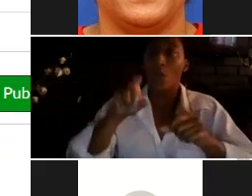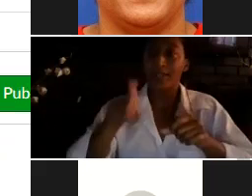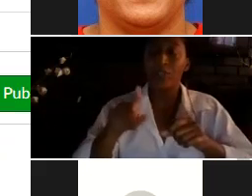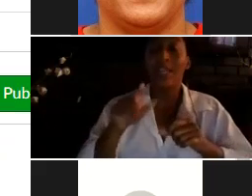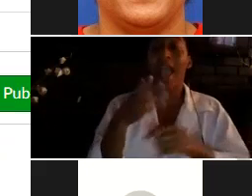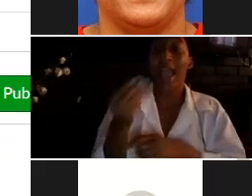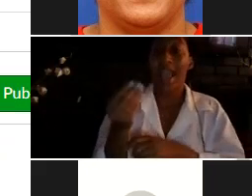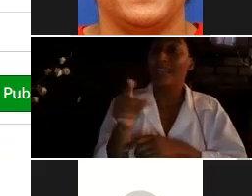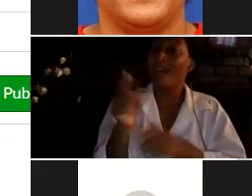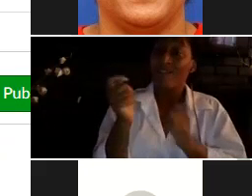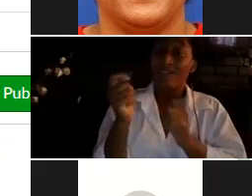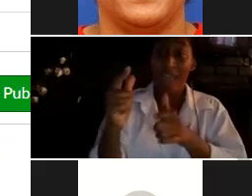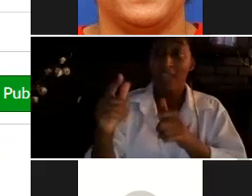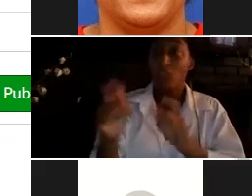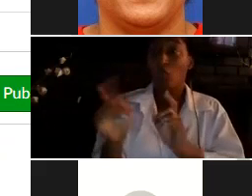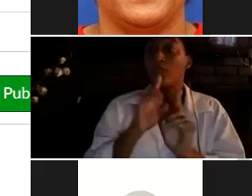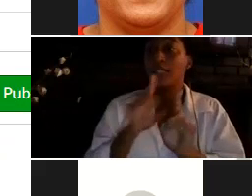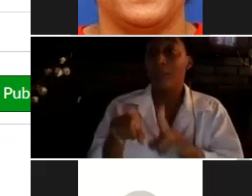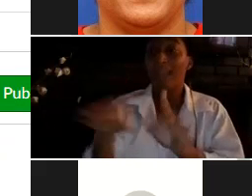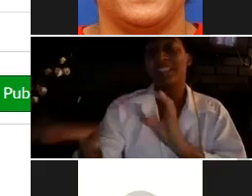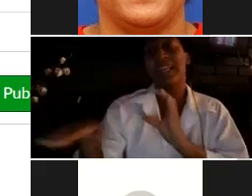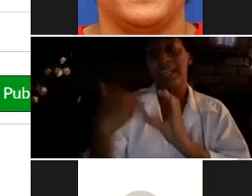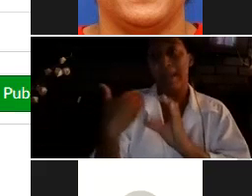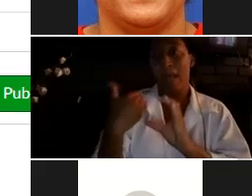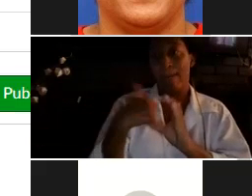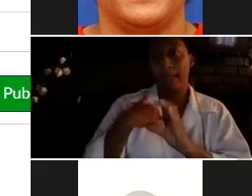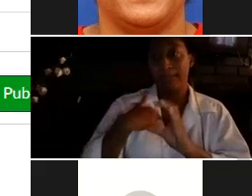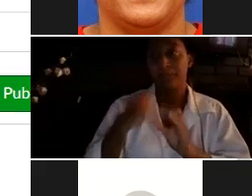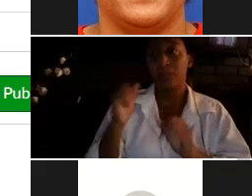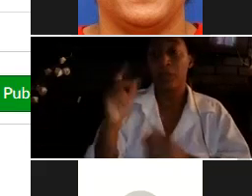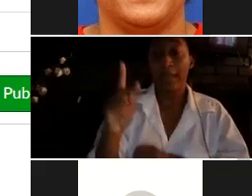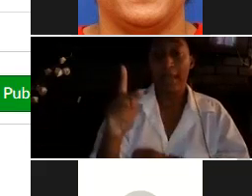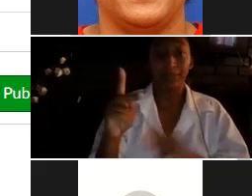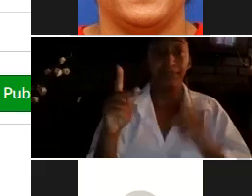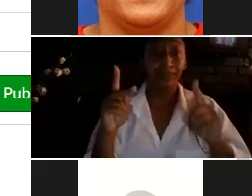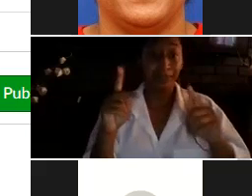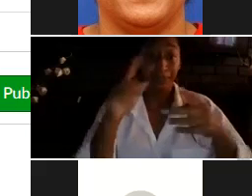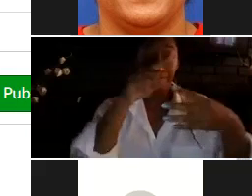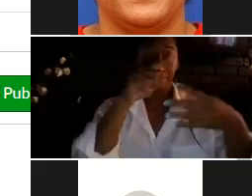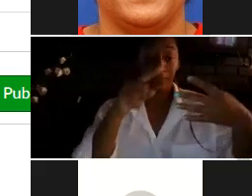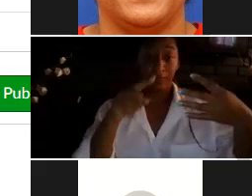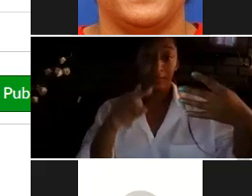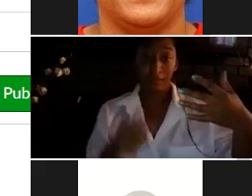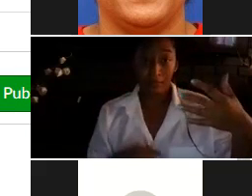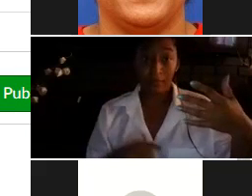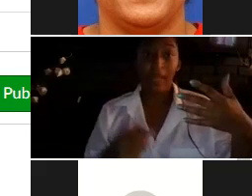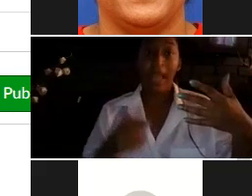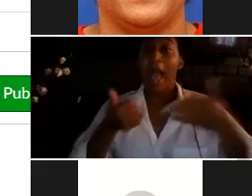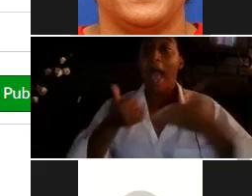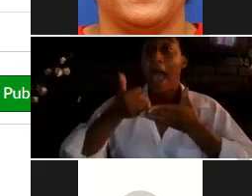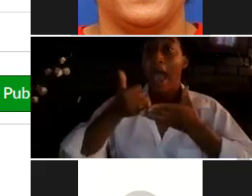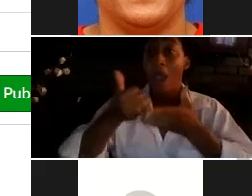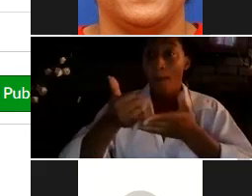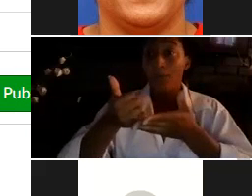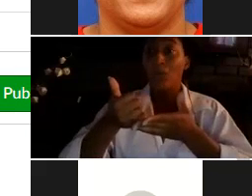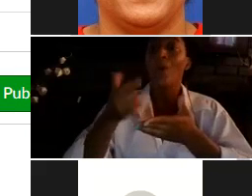So here are the items that can help you with this topic. Okay. So I've marked for you the portion of